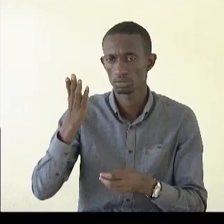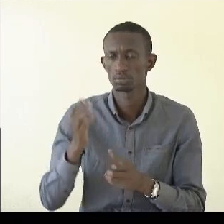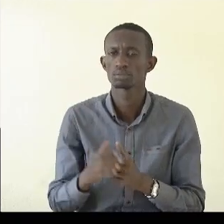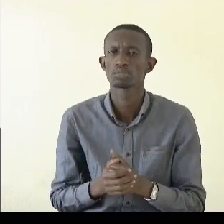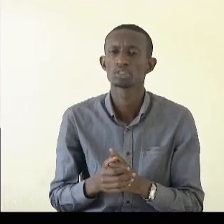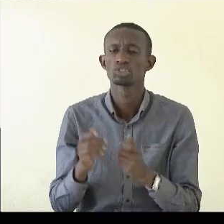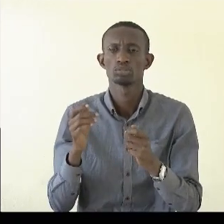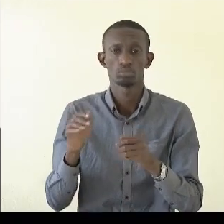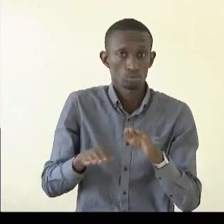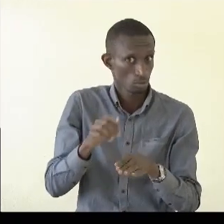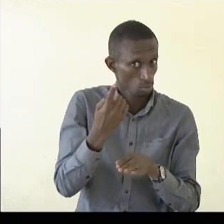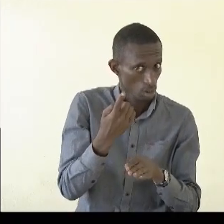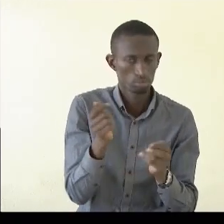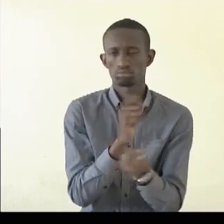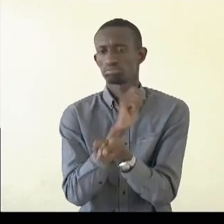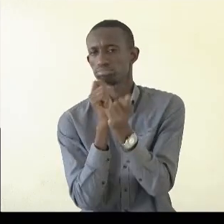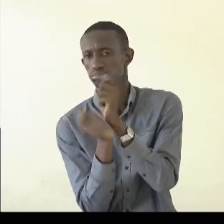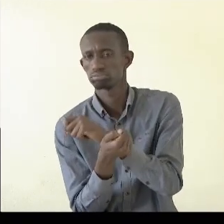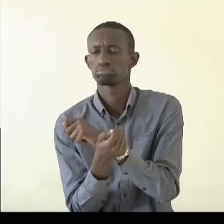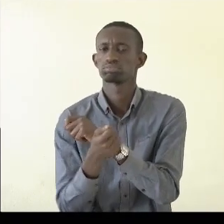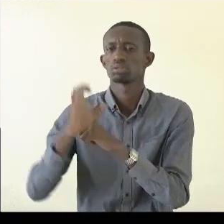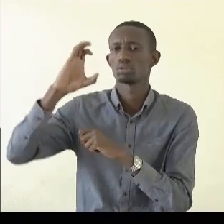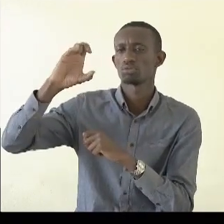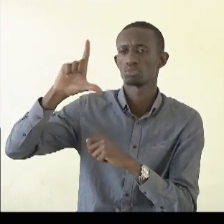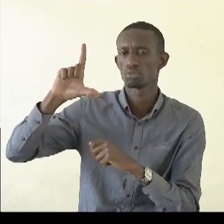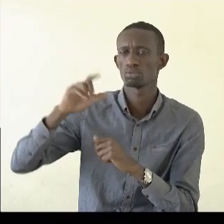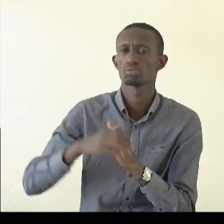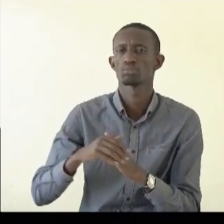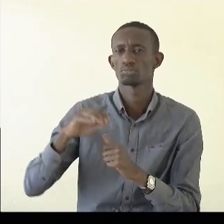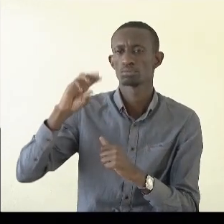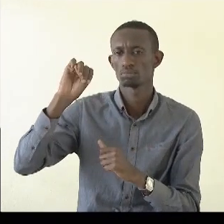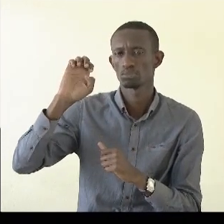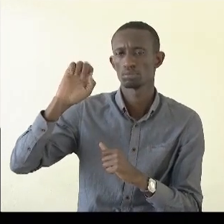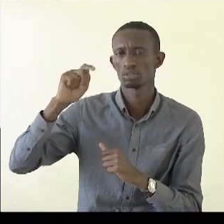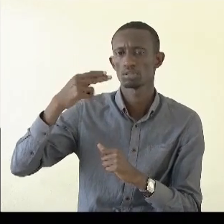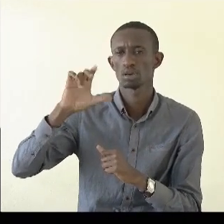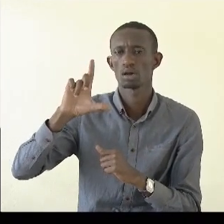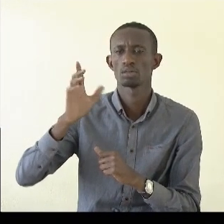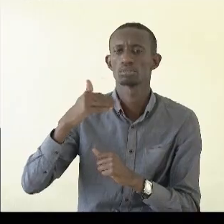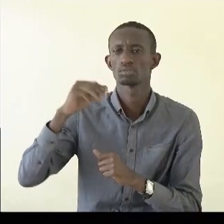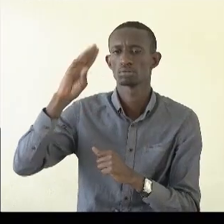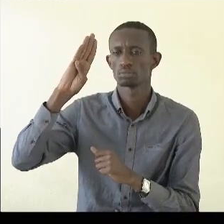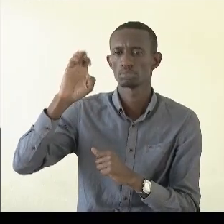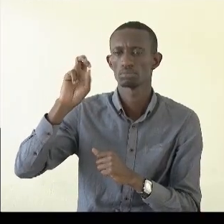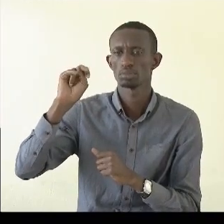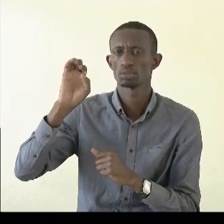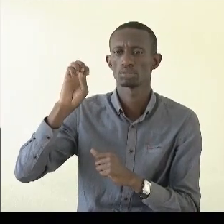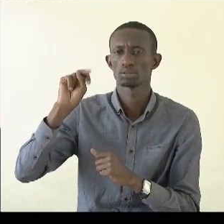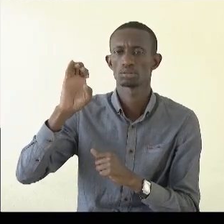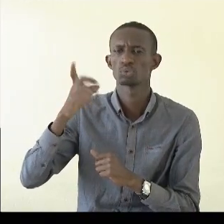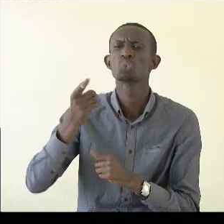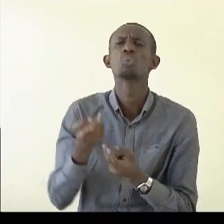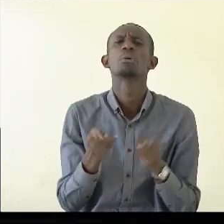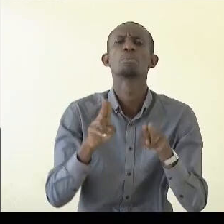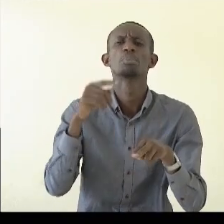now changing to chloromethyl benzene. Chloromethyl benzene. So what is happening over